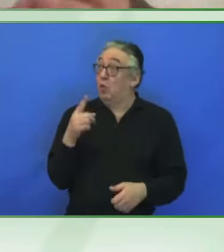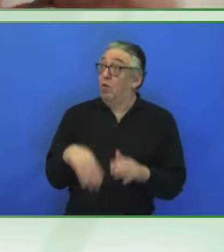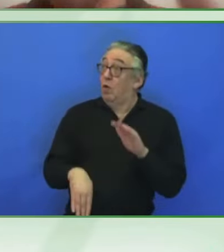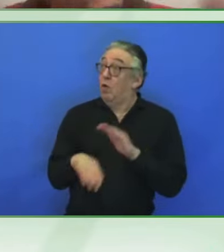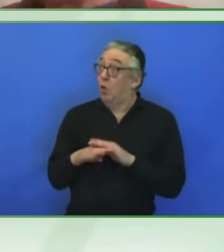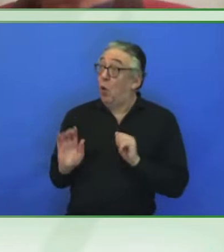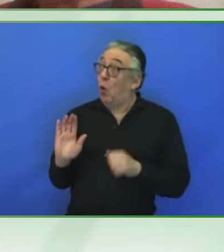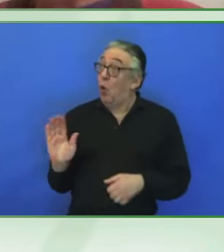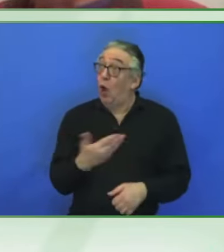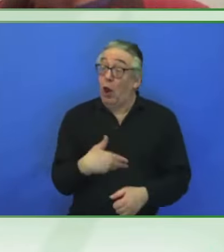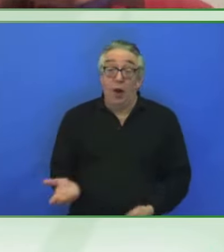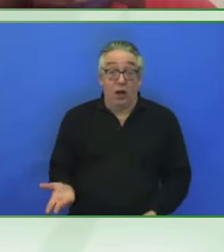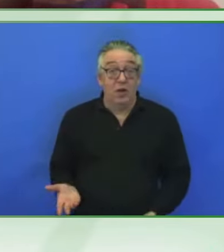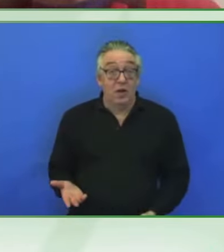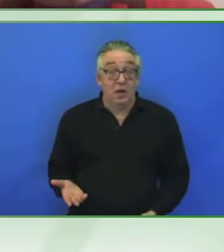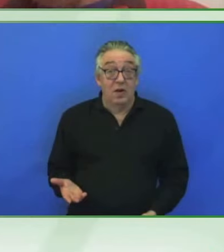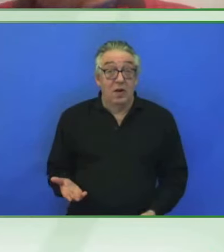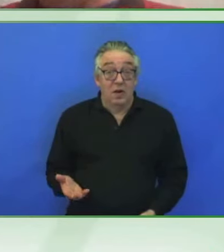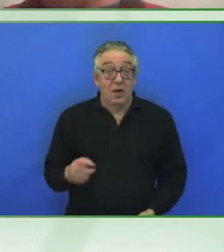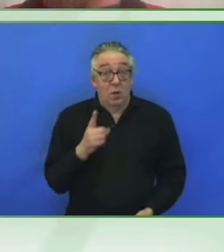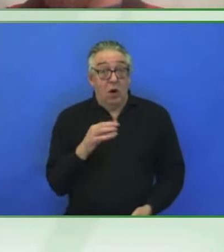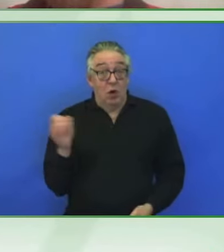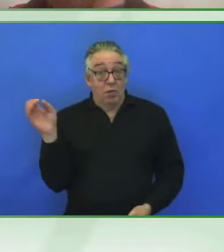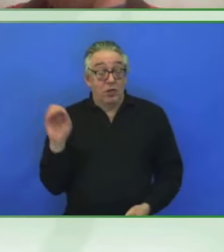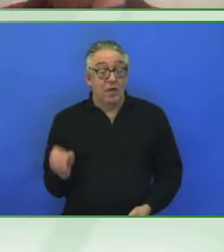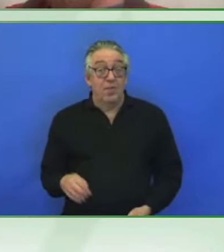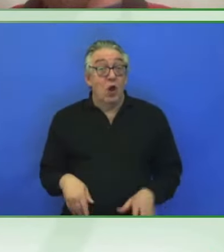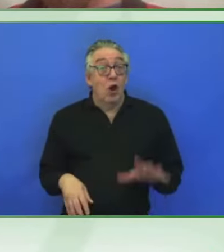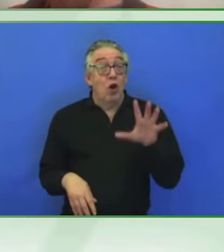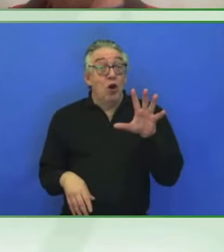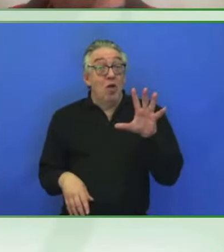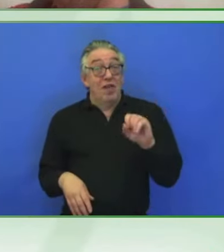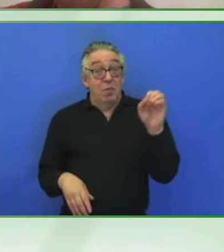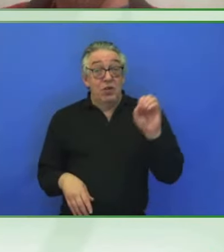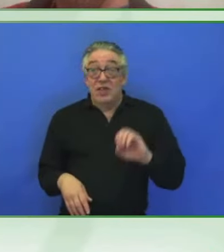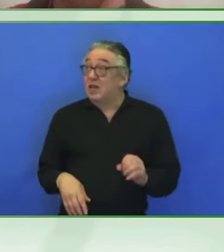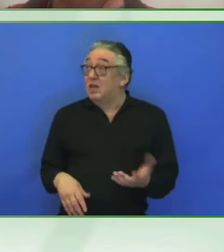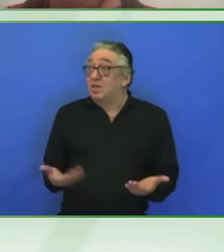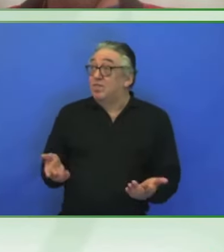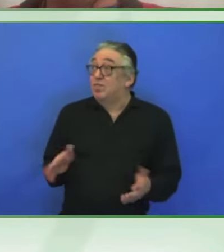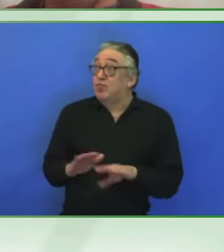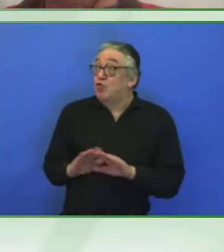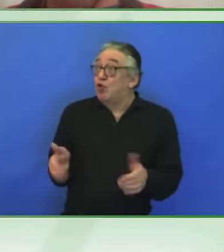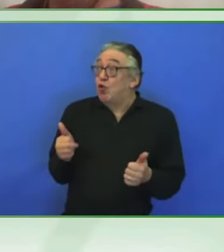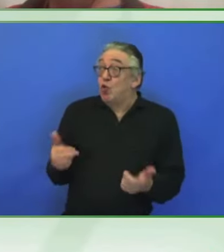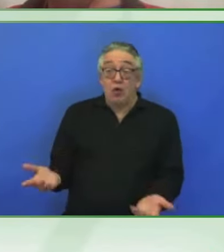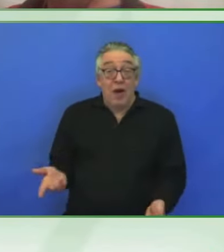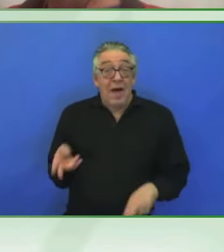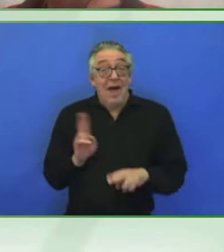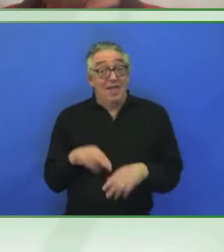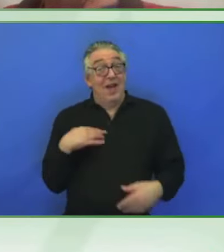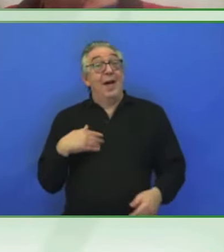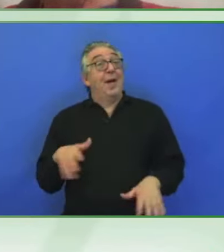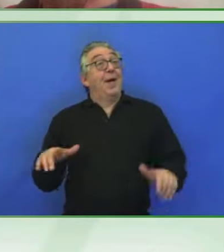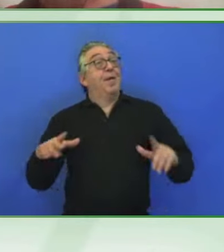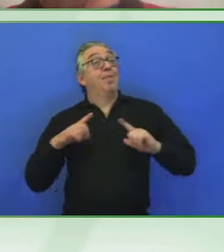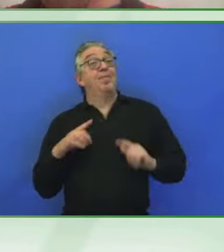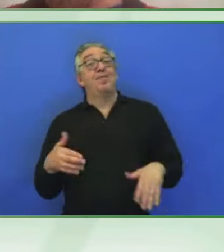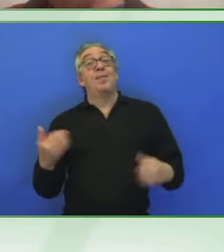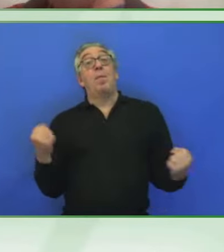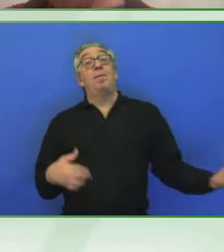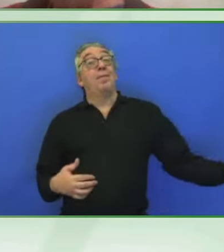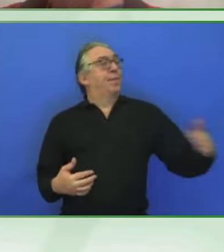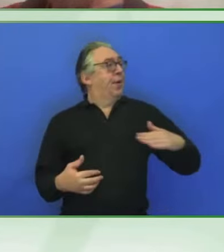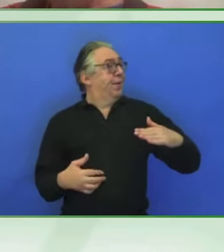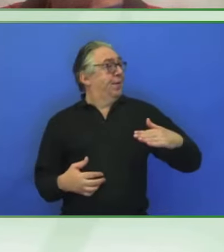small, even 50% would be no good. If I'm waiting for a bus and it comes, it needs to be an accessible bus that comes every